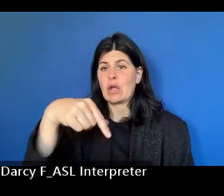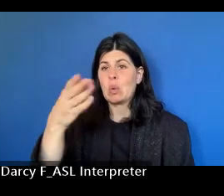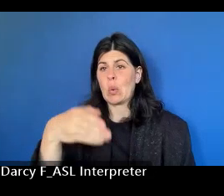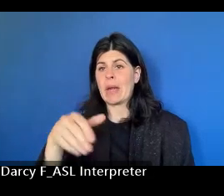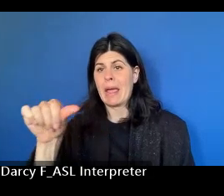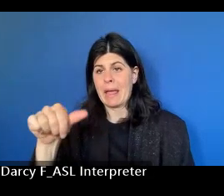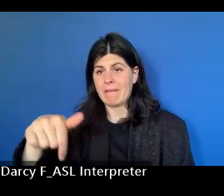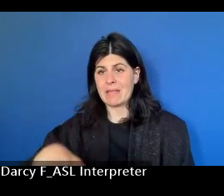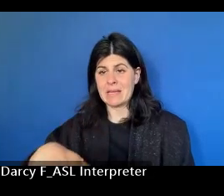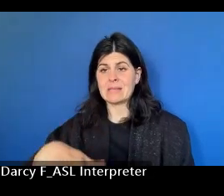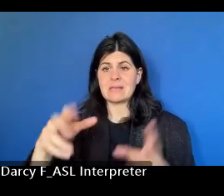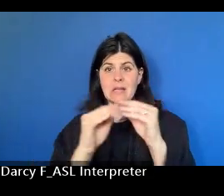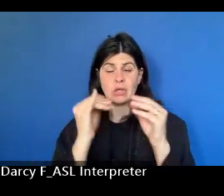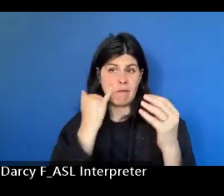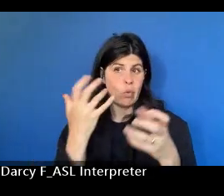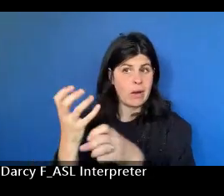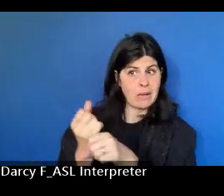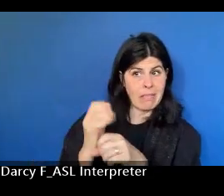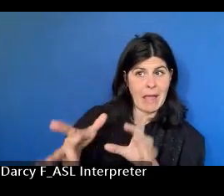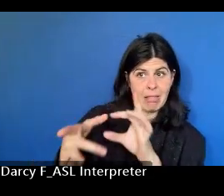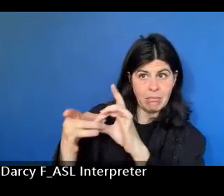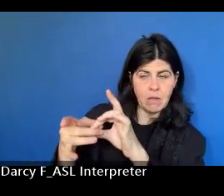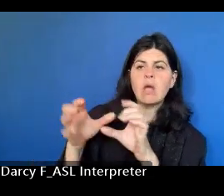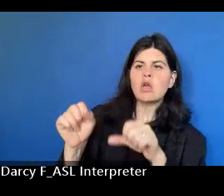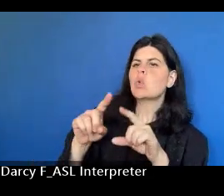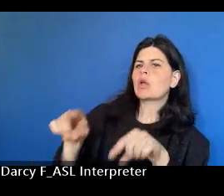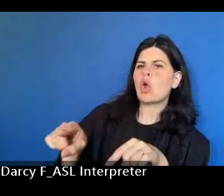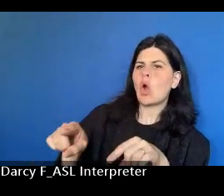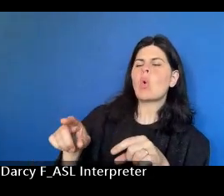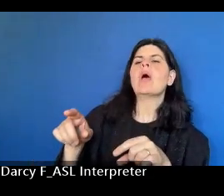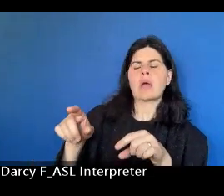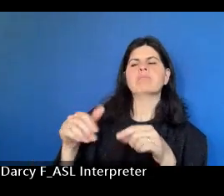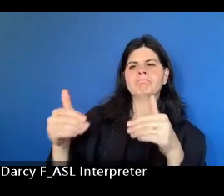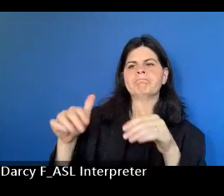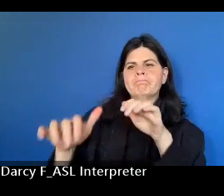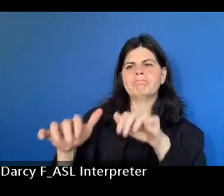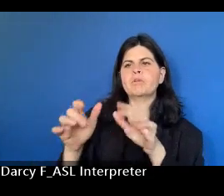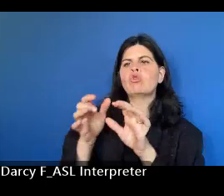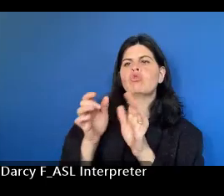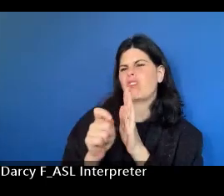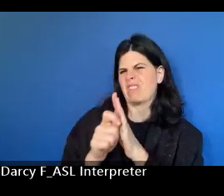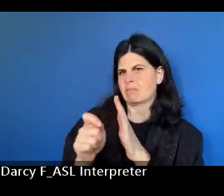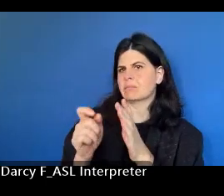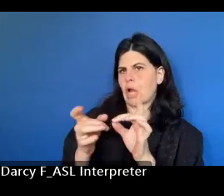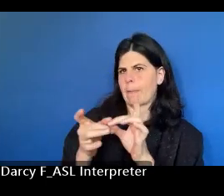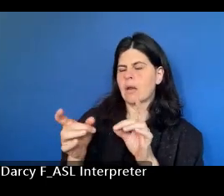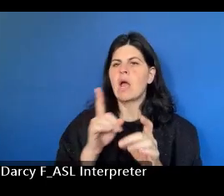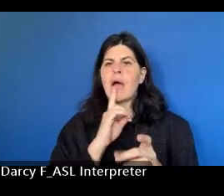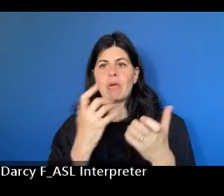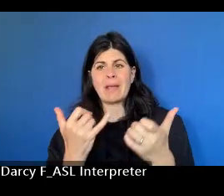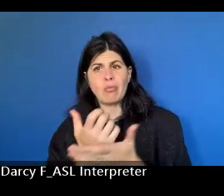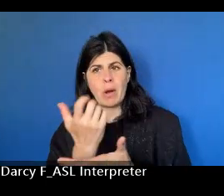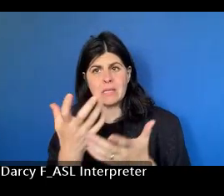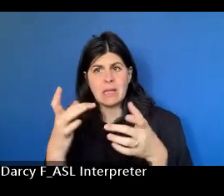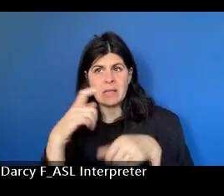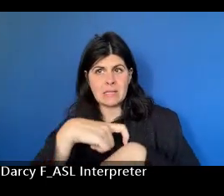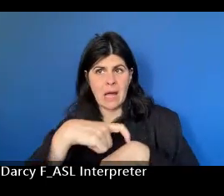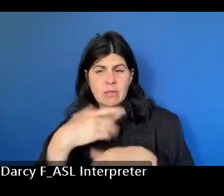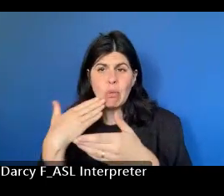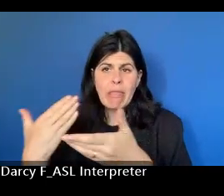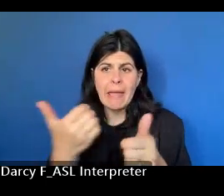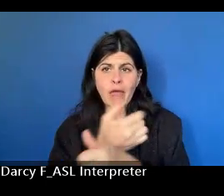link, you can go there and make a written comment. I really want to take the time to thank everyone for